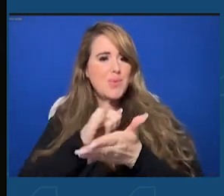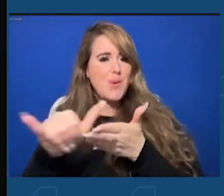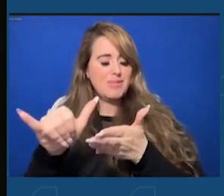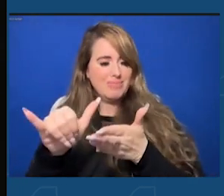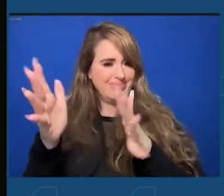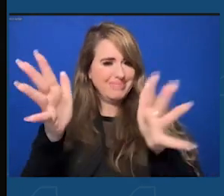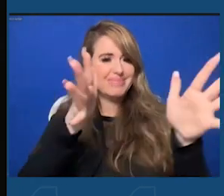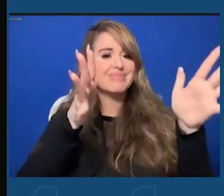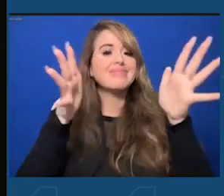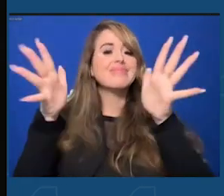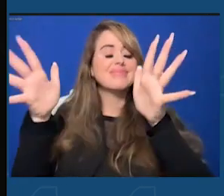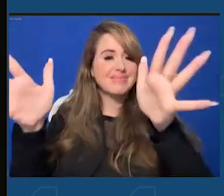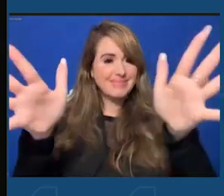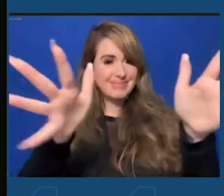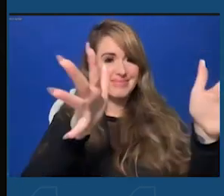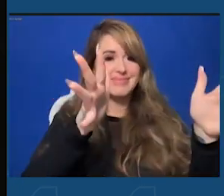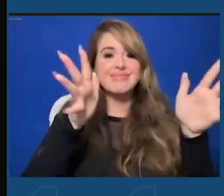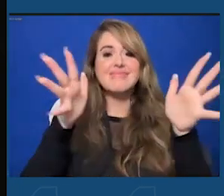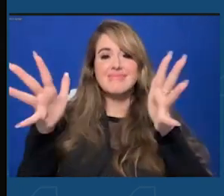You're also